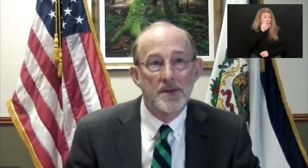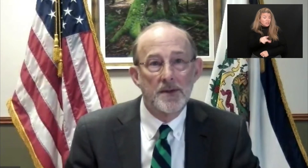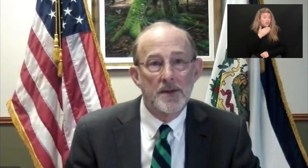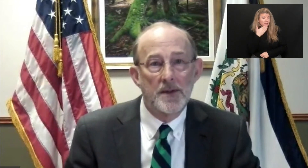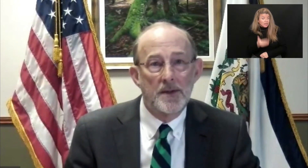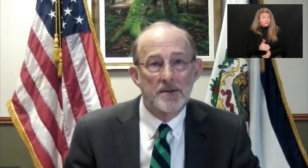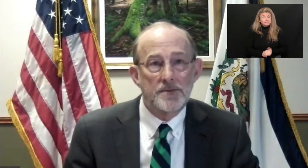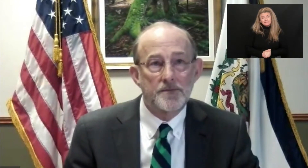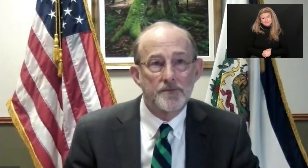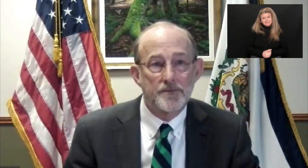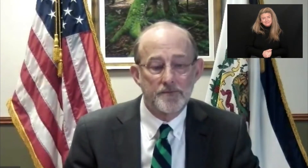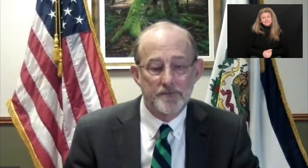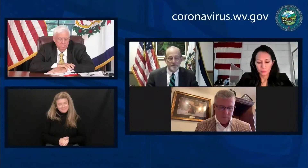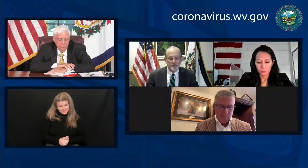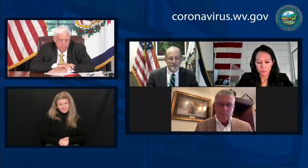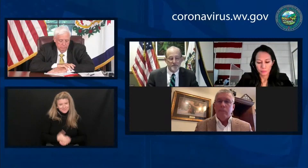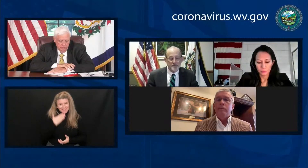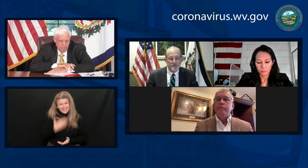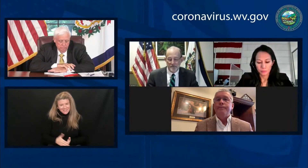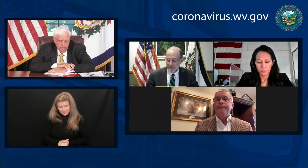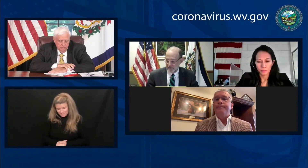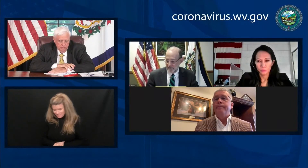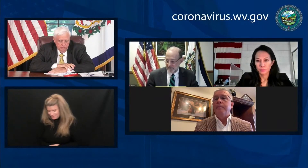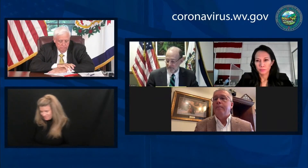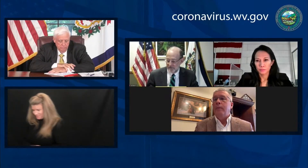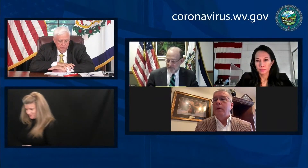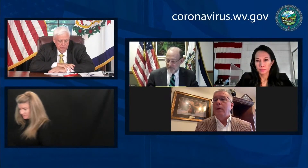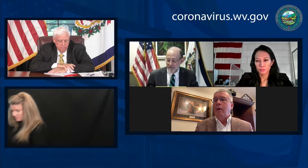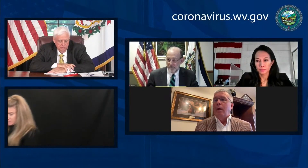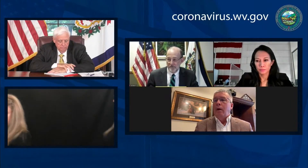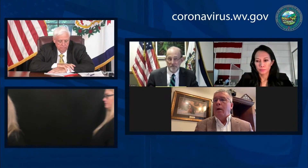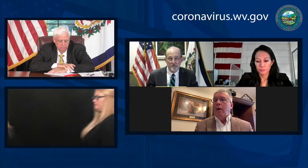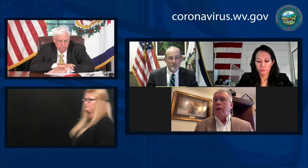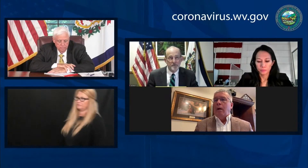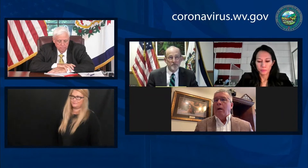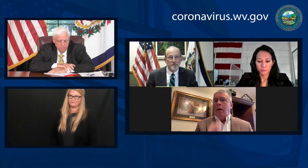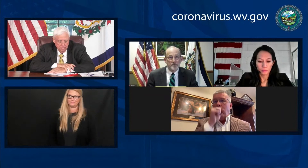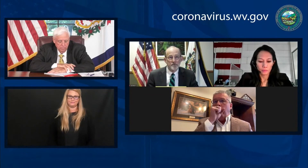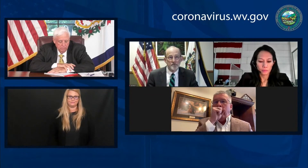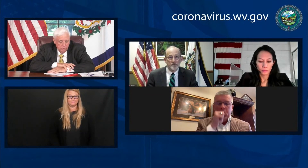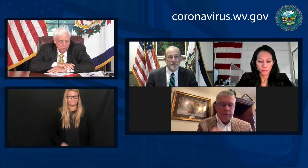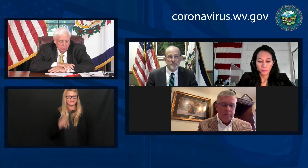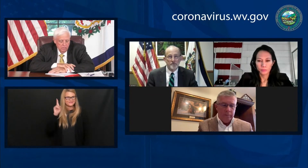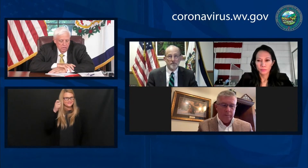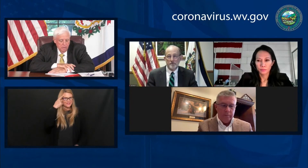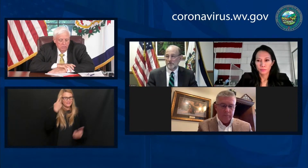David. All right, thank you, David. Governor, I'll turn it back to you to close out.